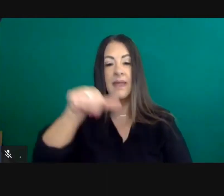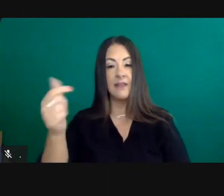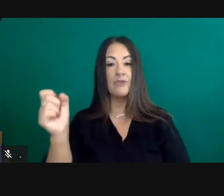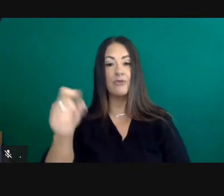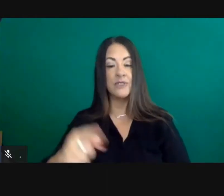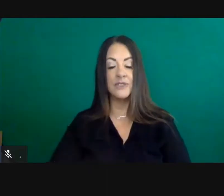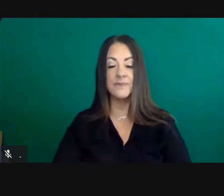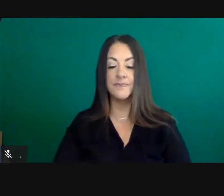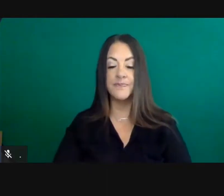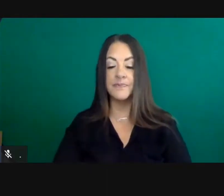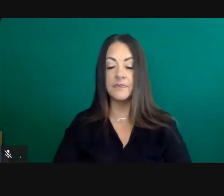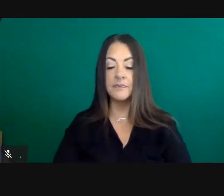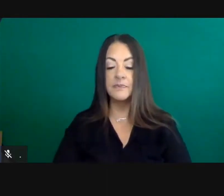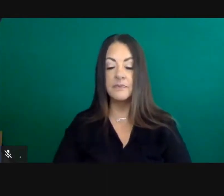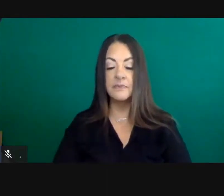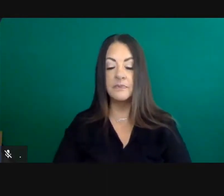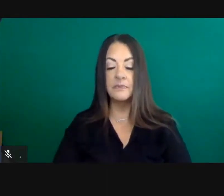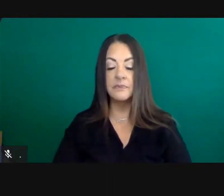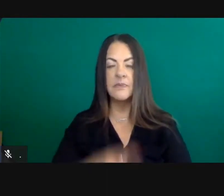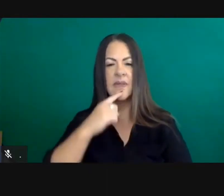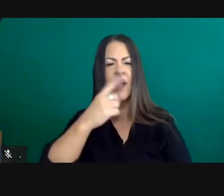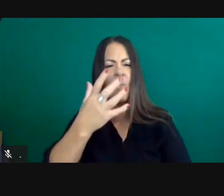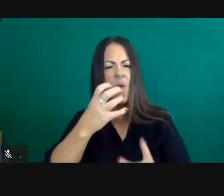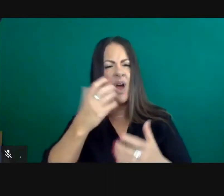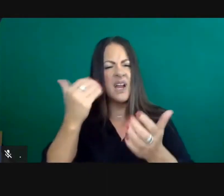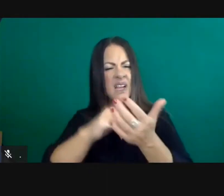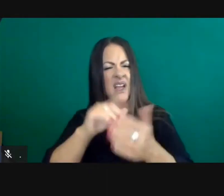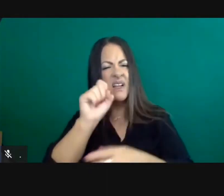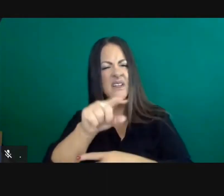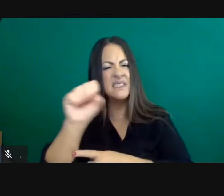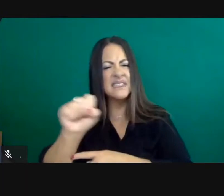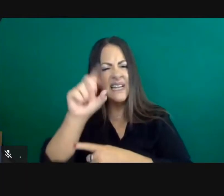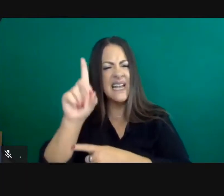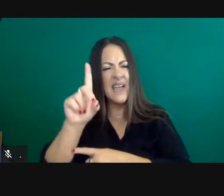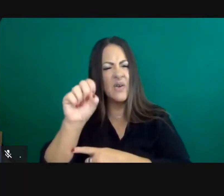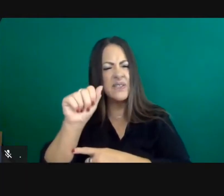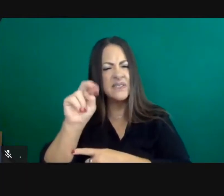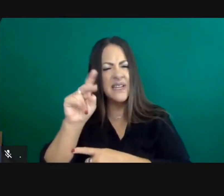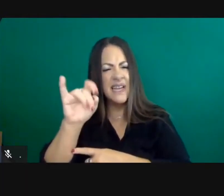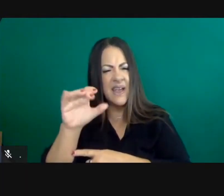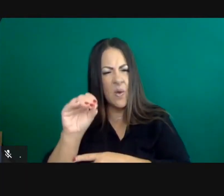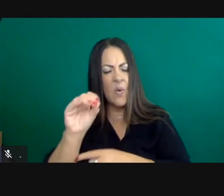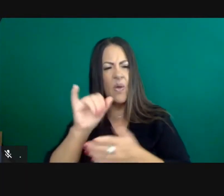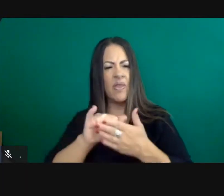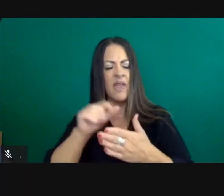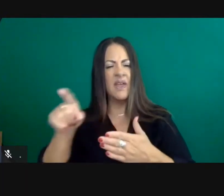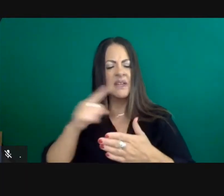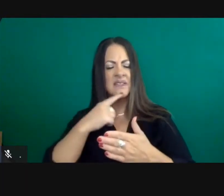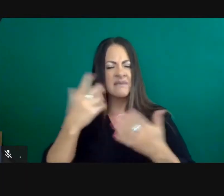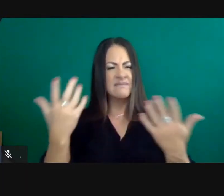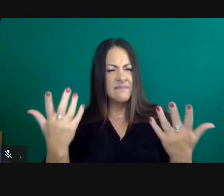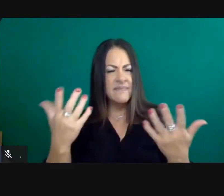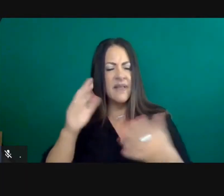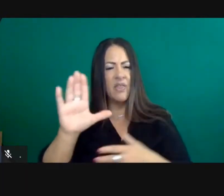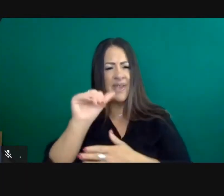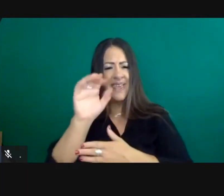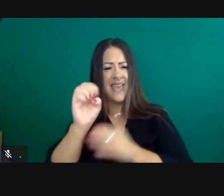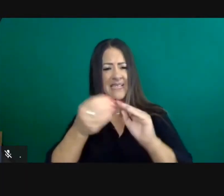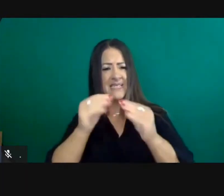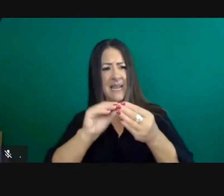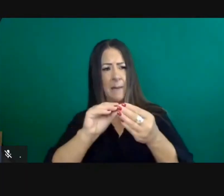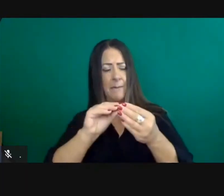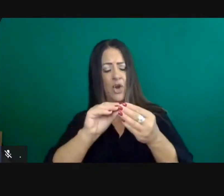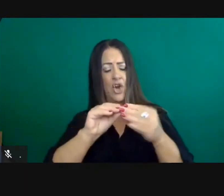Yeah, hi, Dr. Ghaly. So following up on San Diego's been straddling that substantial and widespread. It's the case rate that has been in that